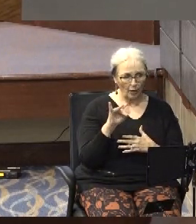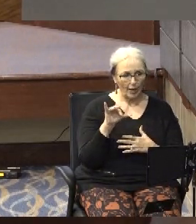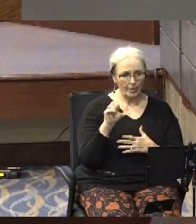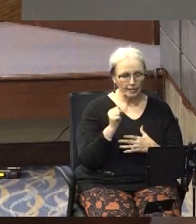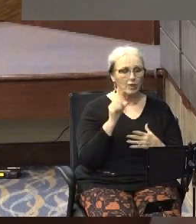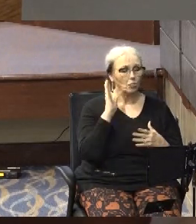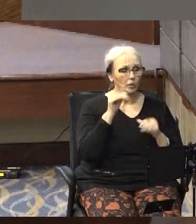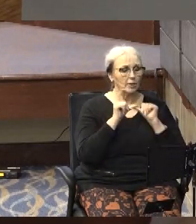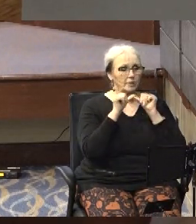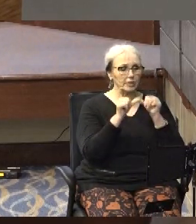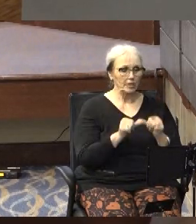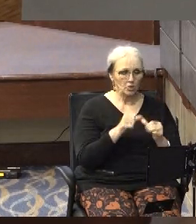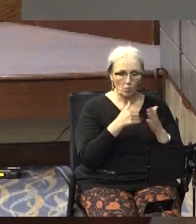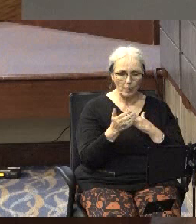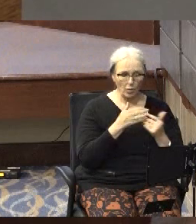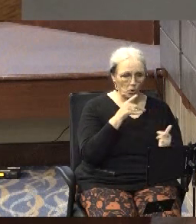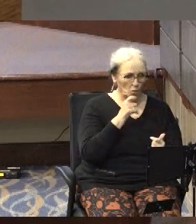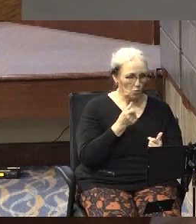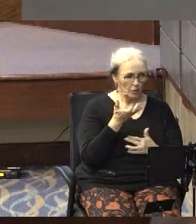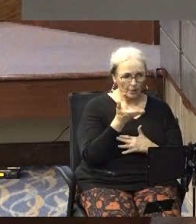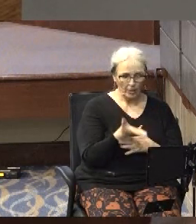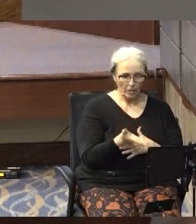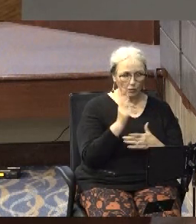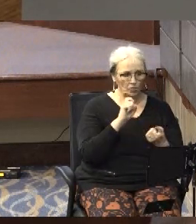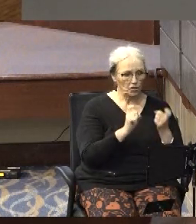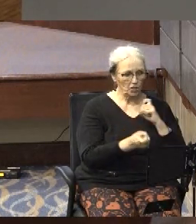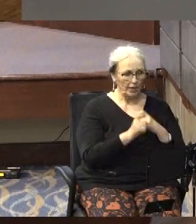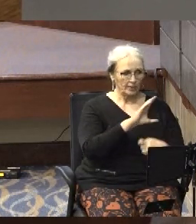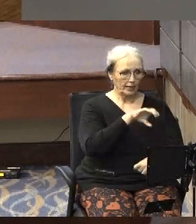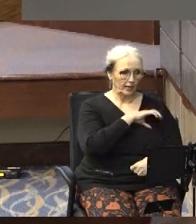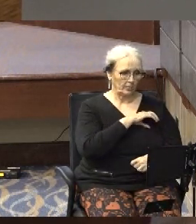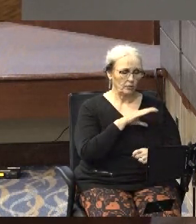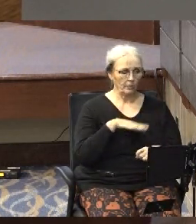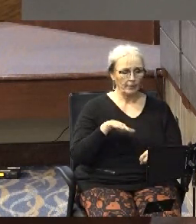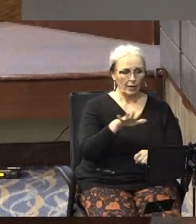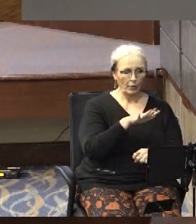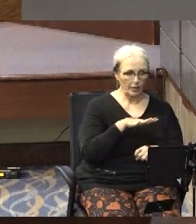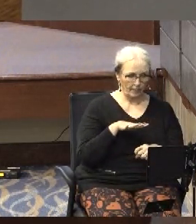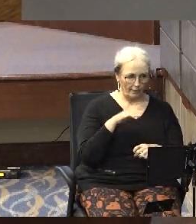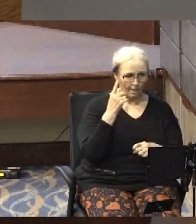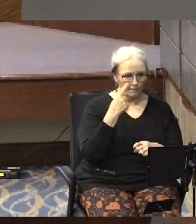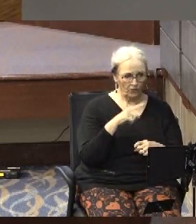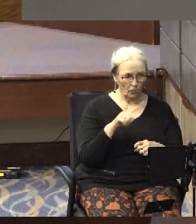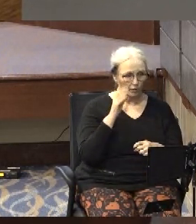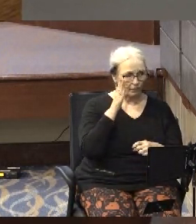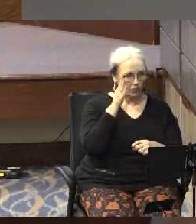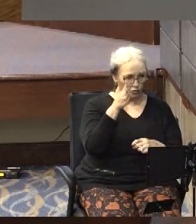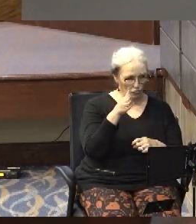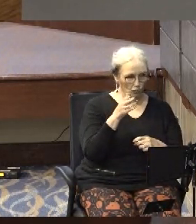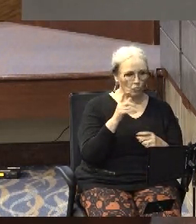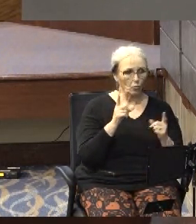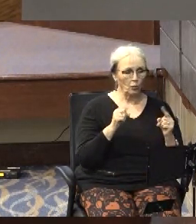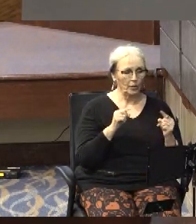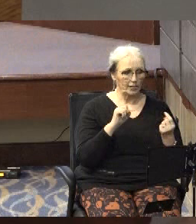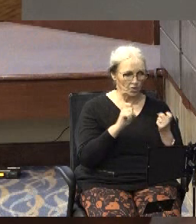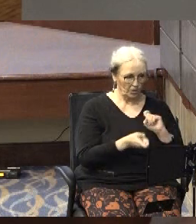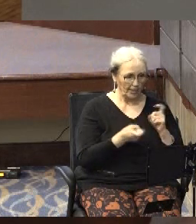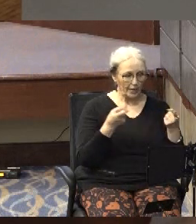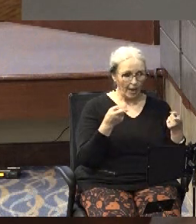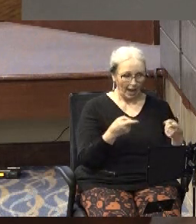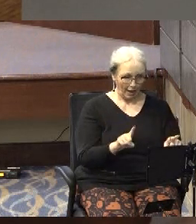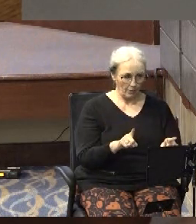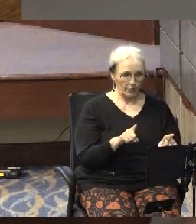that space, which will change the character of the neighborhood for the foreseeable future. Once this change happens,